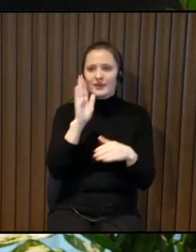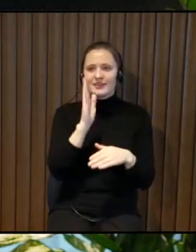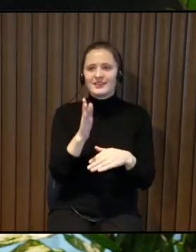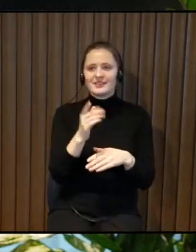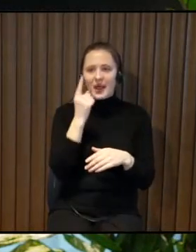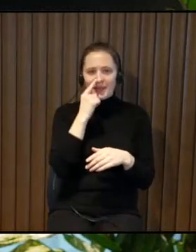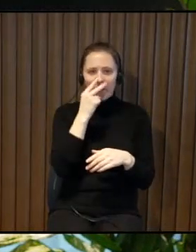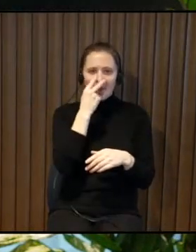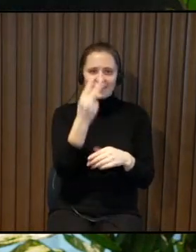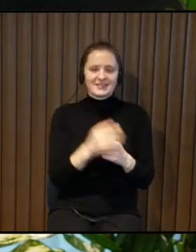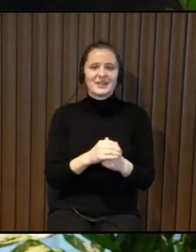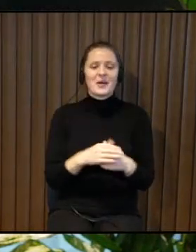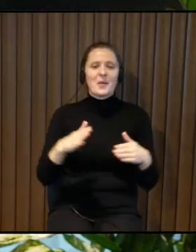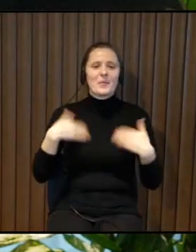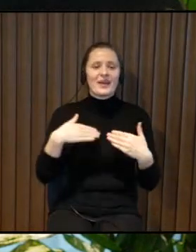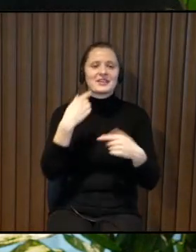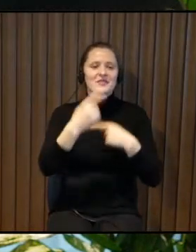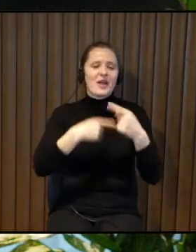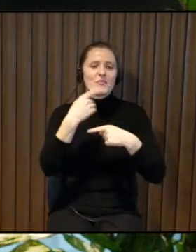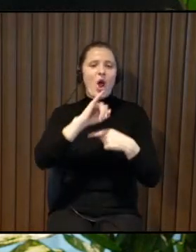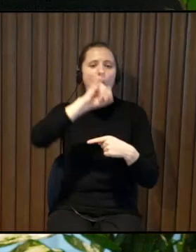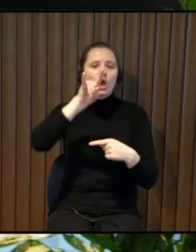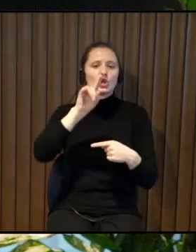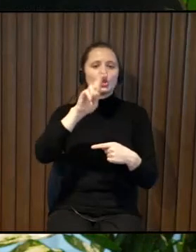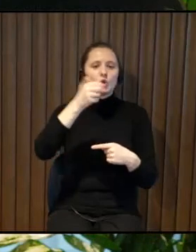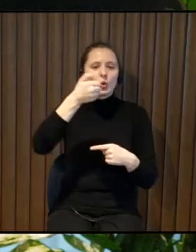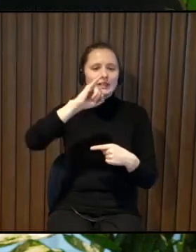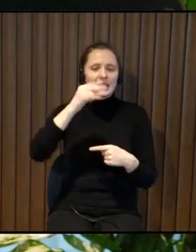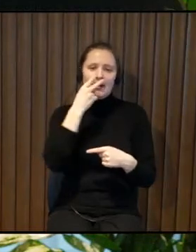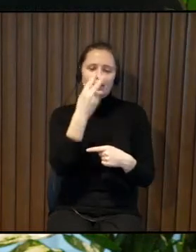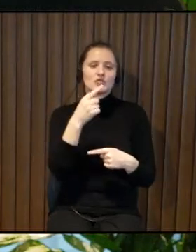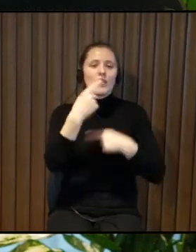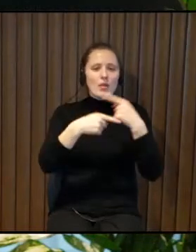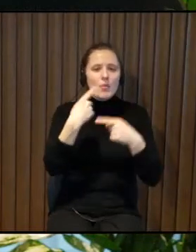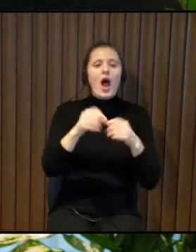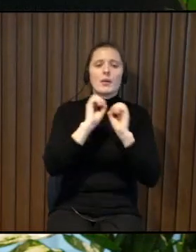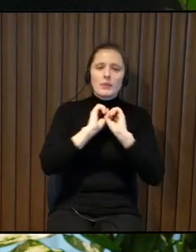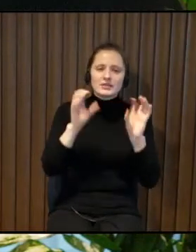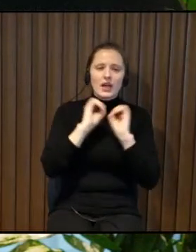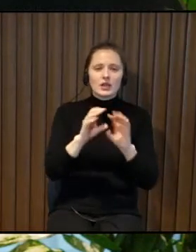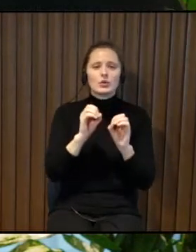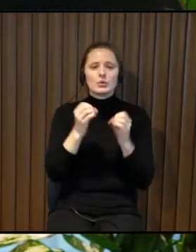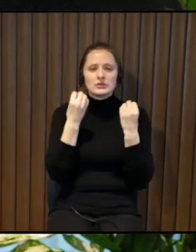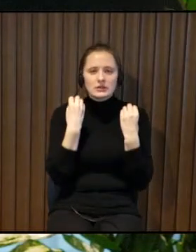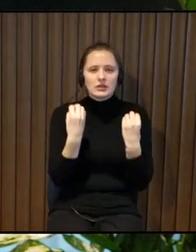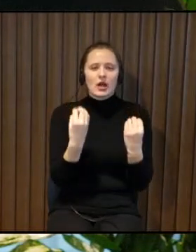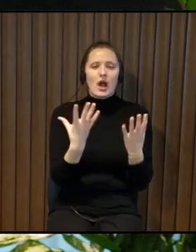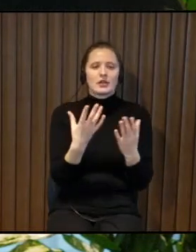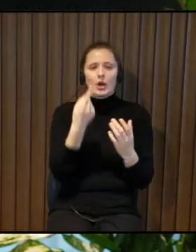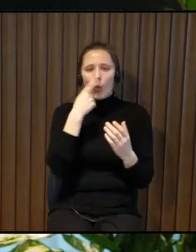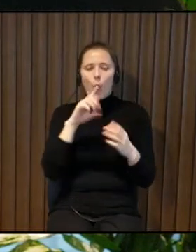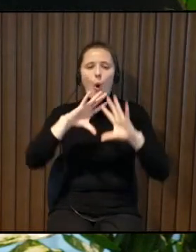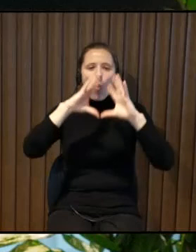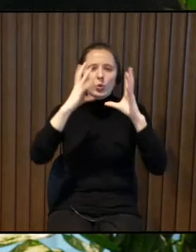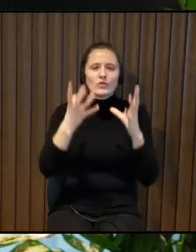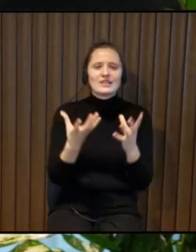And those are specialists similar to Jurgis. Jurgis is the next person who is going to talk, and